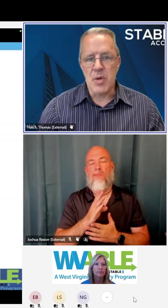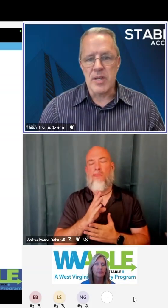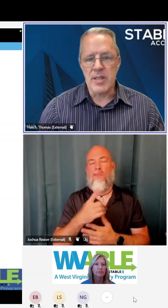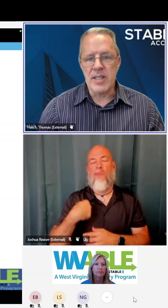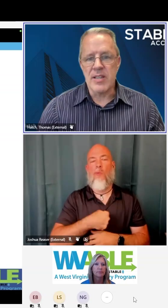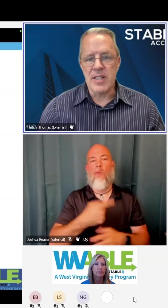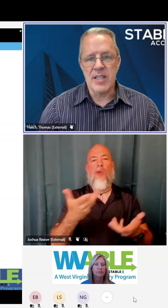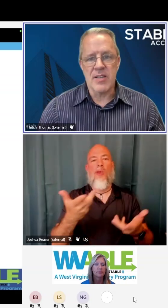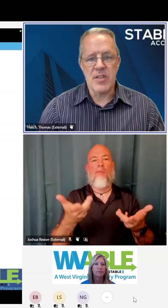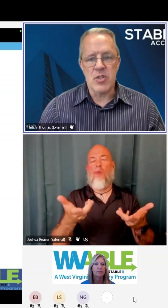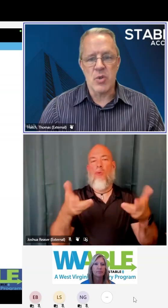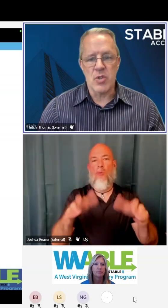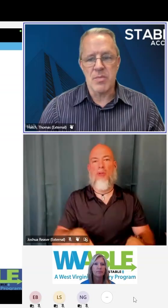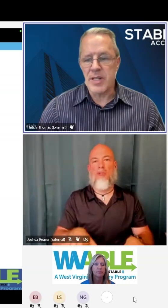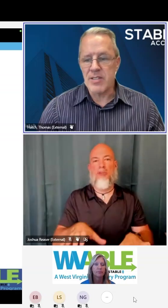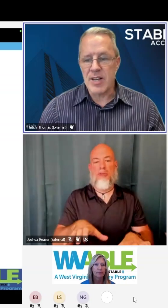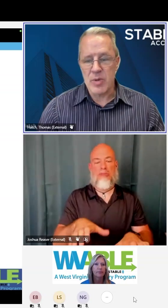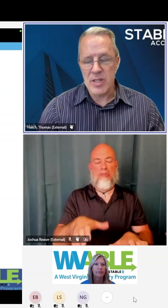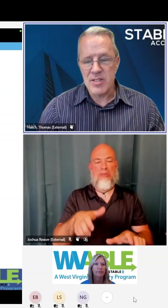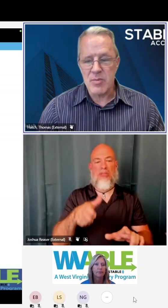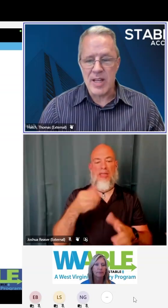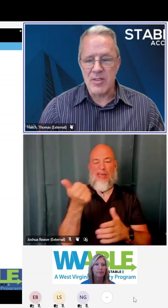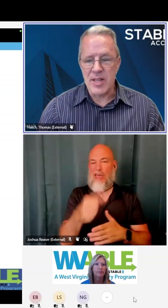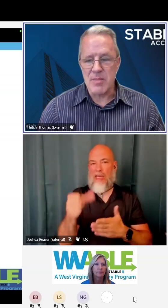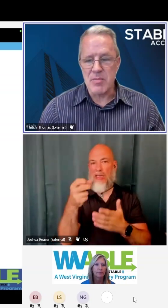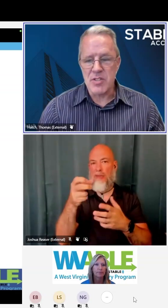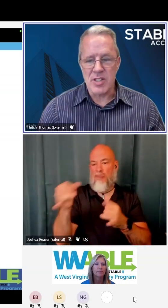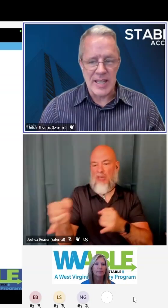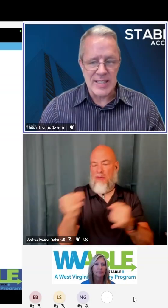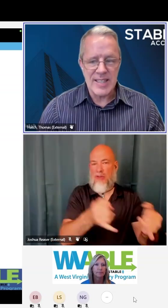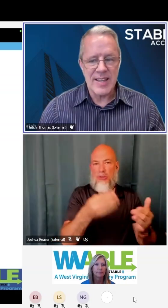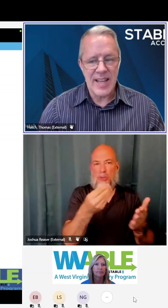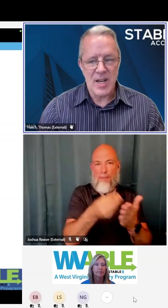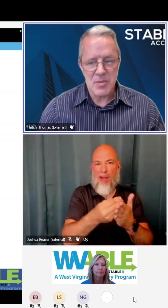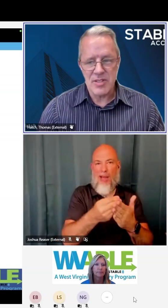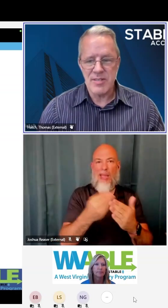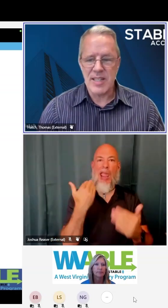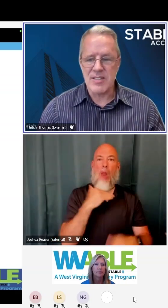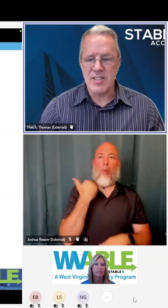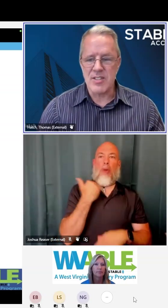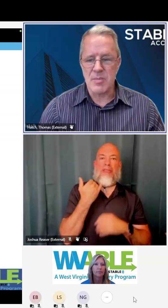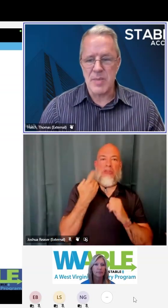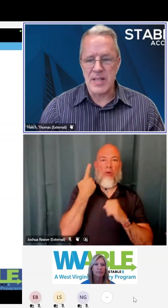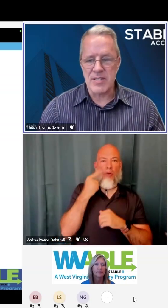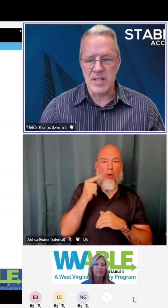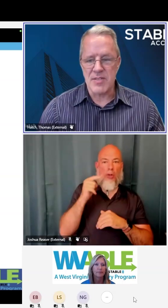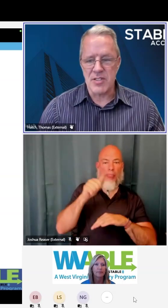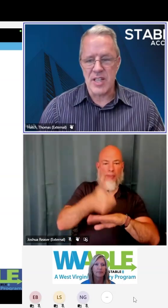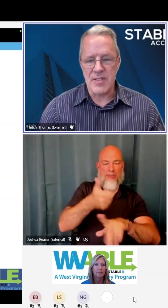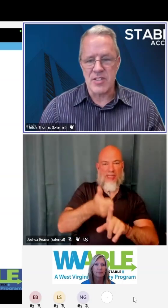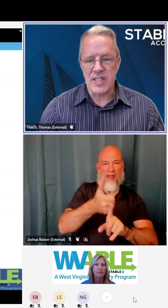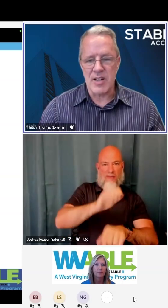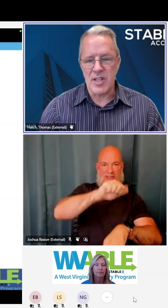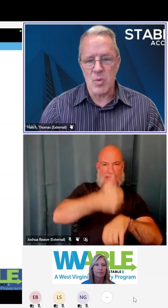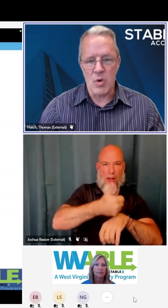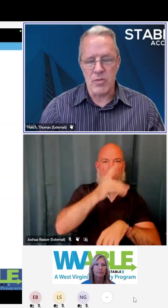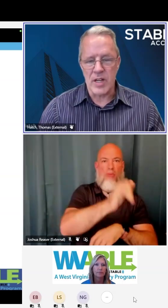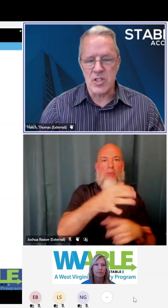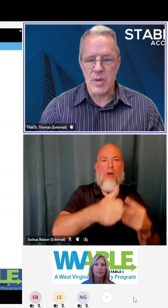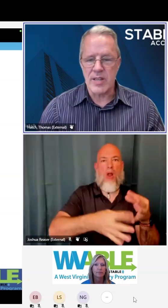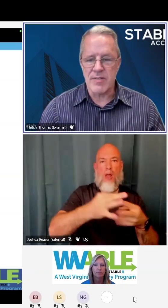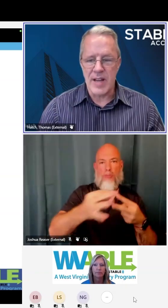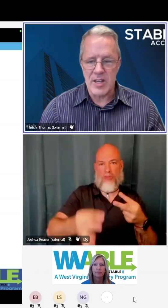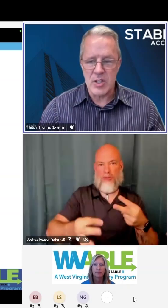wanting to put any individual's monies at risk without them selecting that option. And since the bank safe is a savings account that